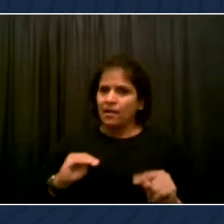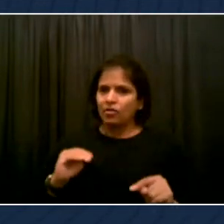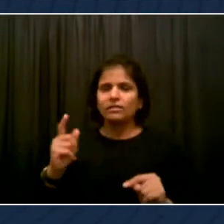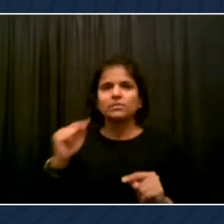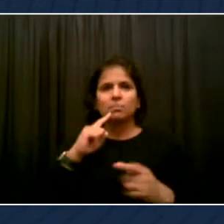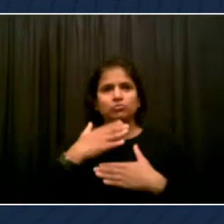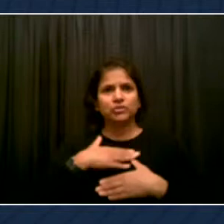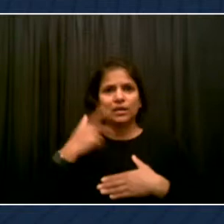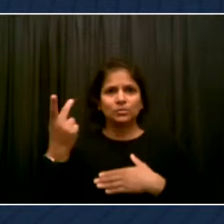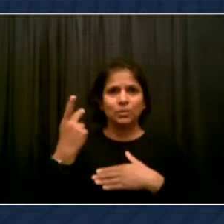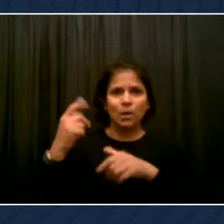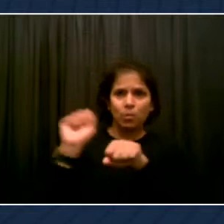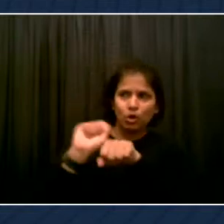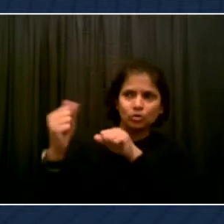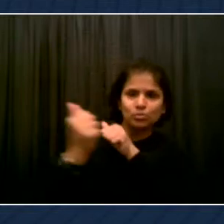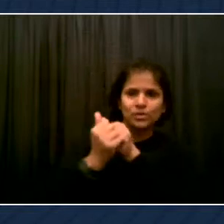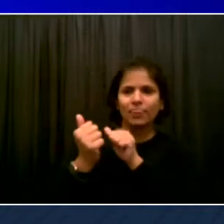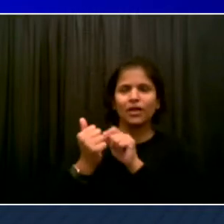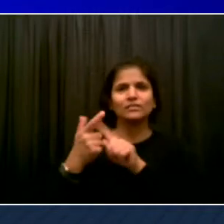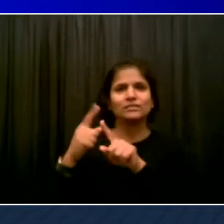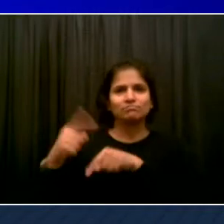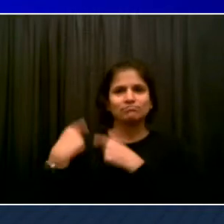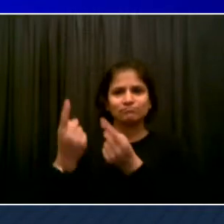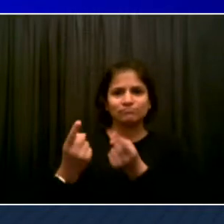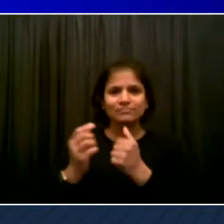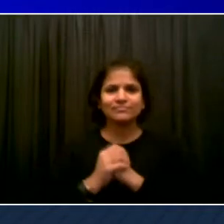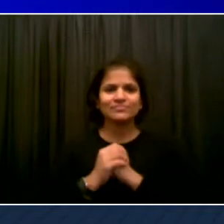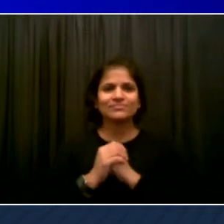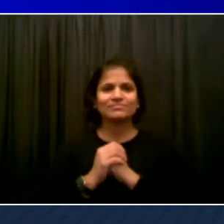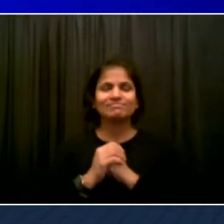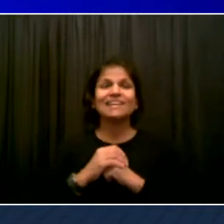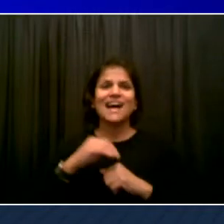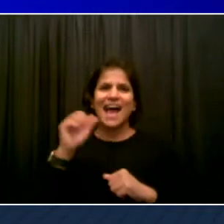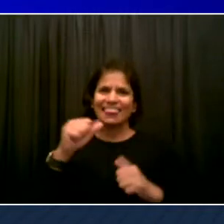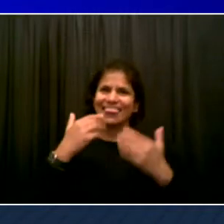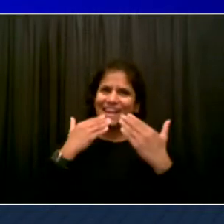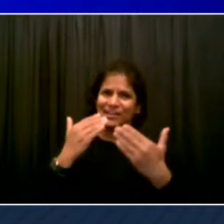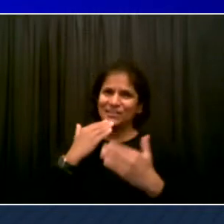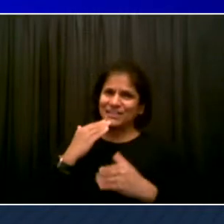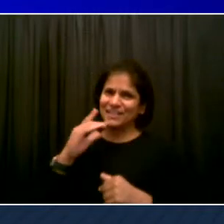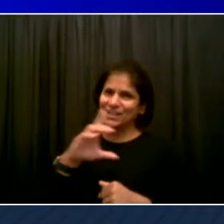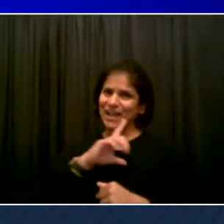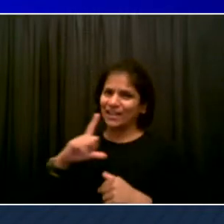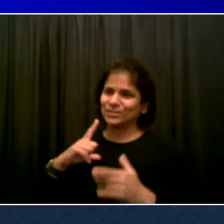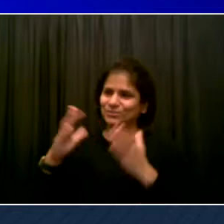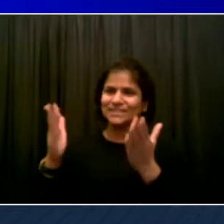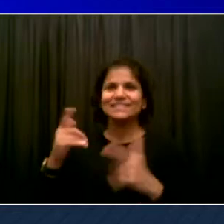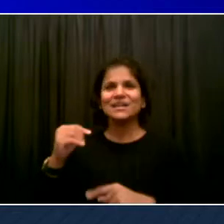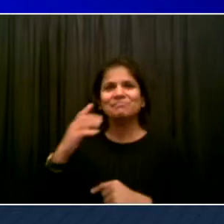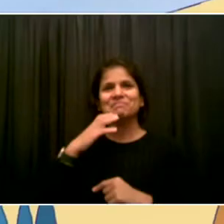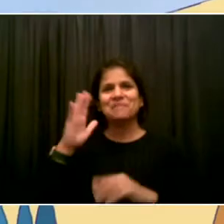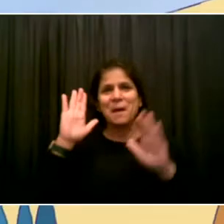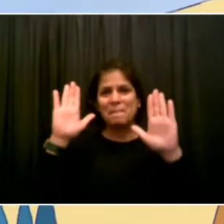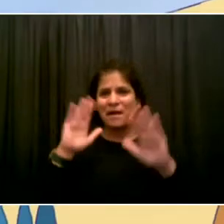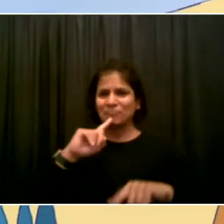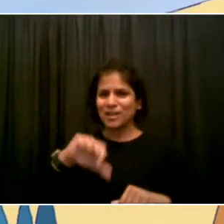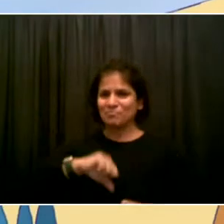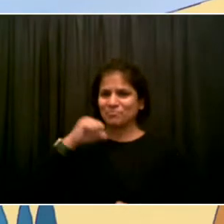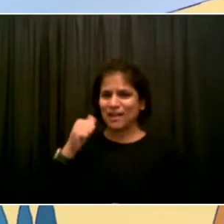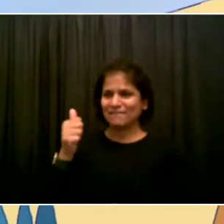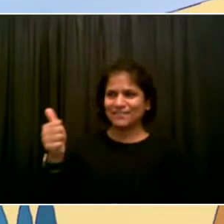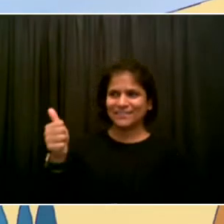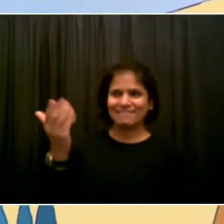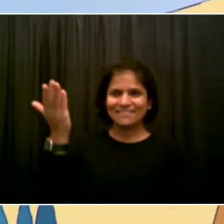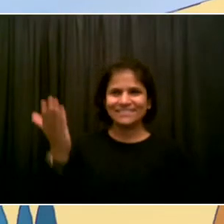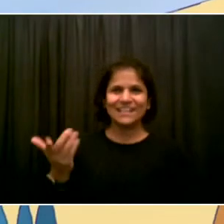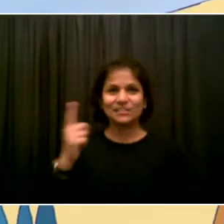8 years. God bless you. Thank you. Thank you so much, Councilmember. Job well done. You have a lot to be proud of, and I love hearing that list of other cities that